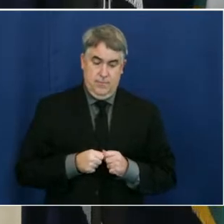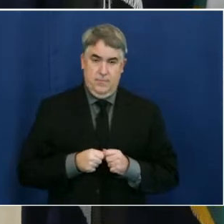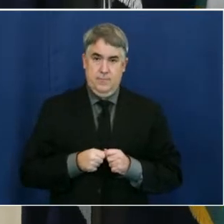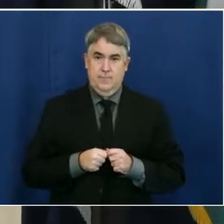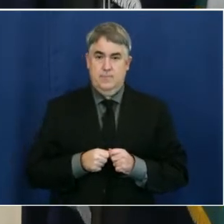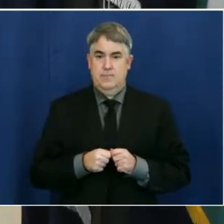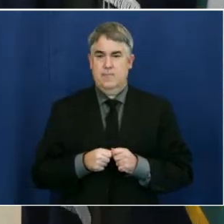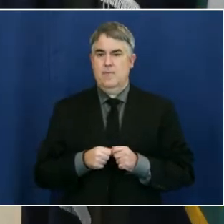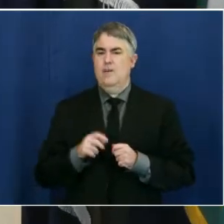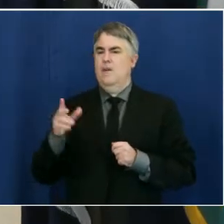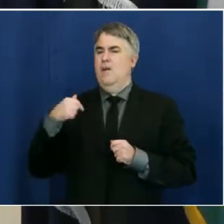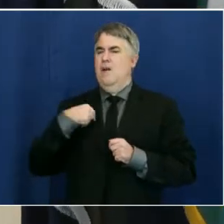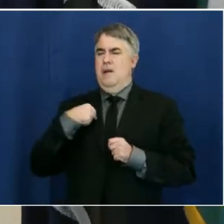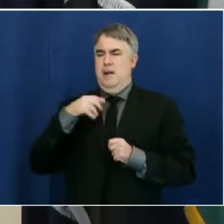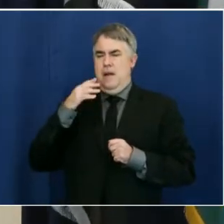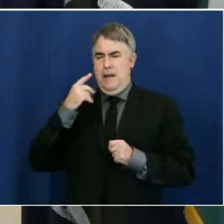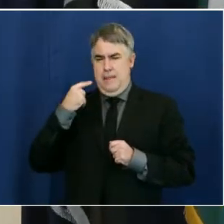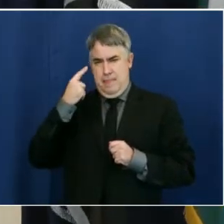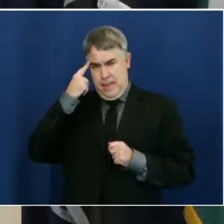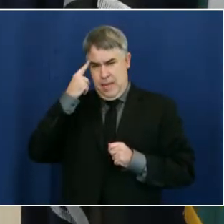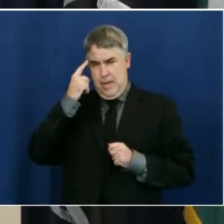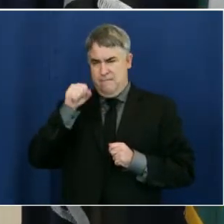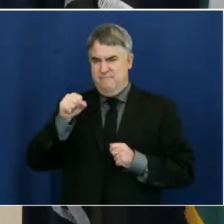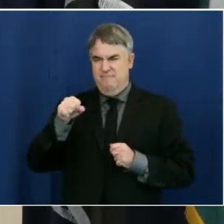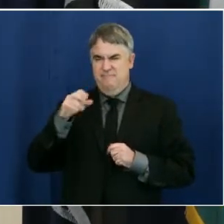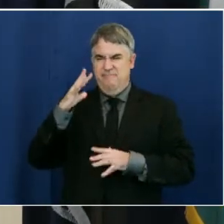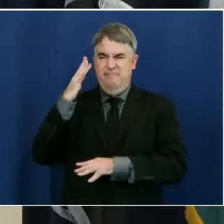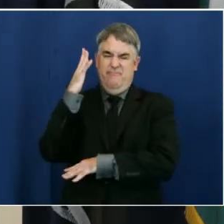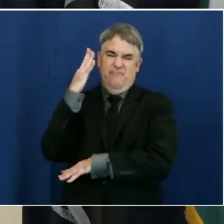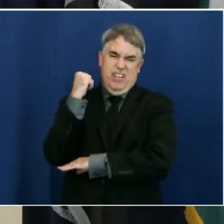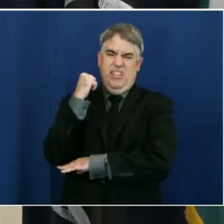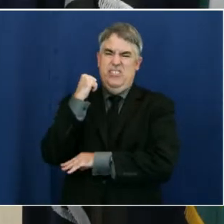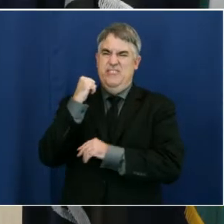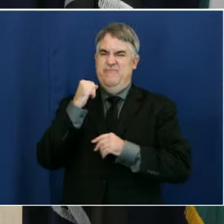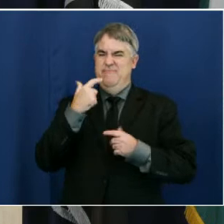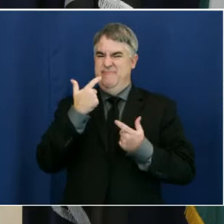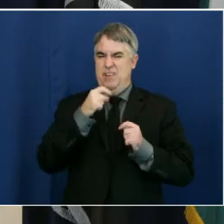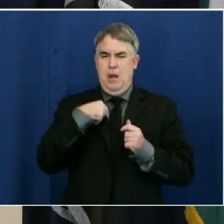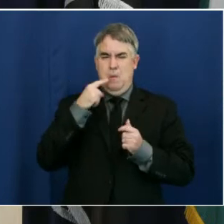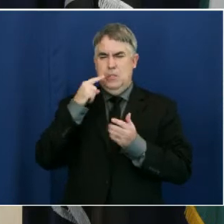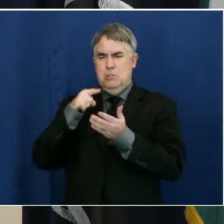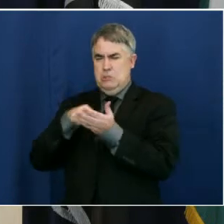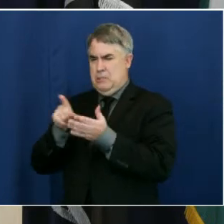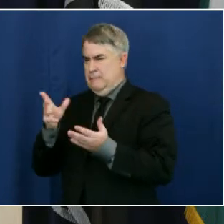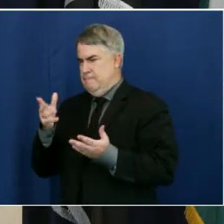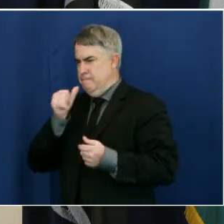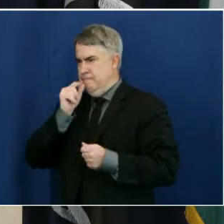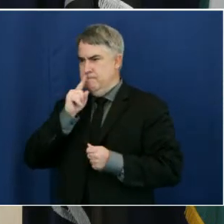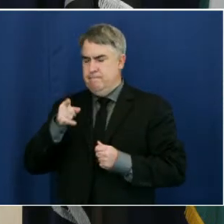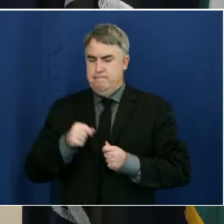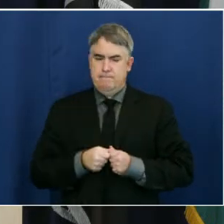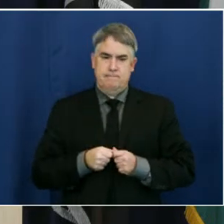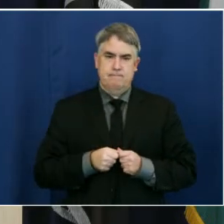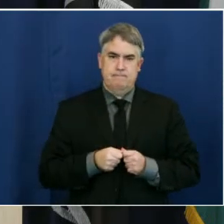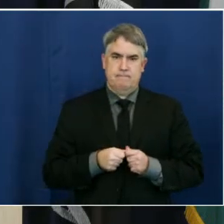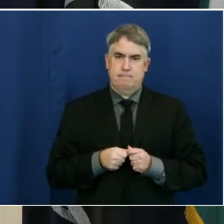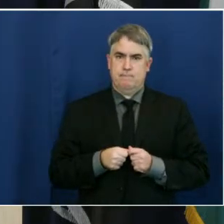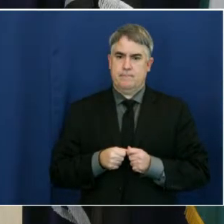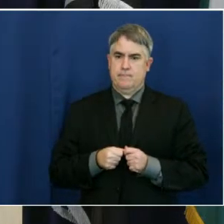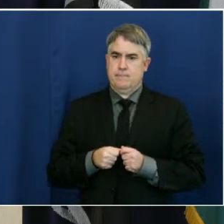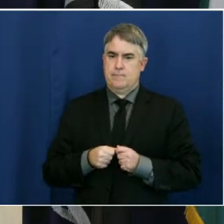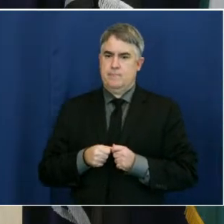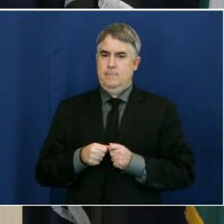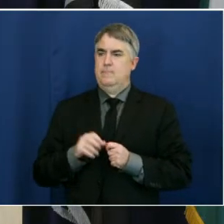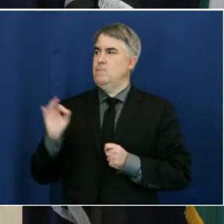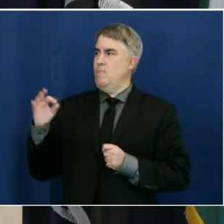We believe it is, but let us we believe it is, but let us confirm that for sure and get back to you. I also didn't realize this is